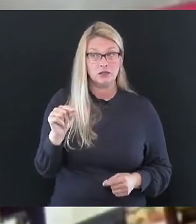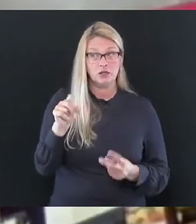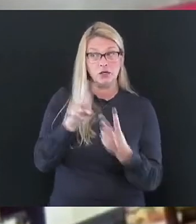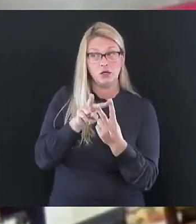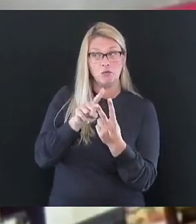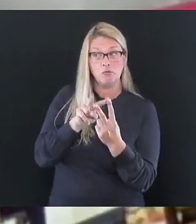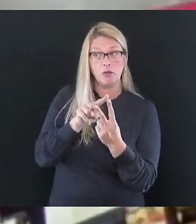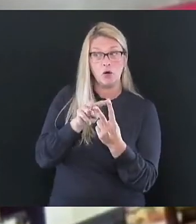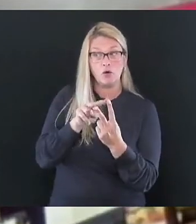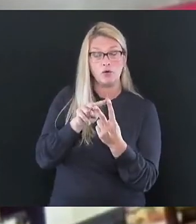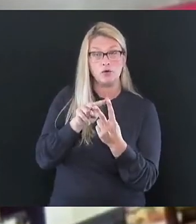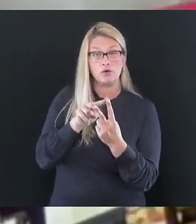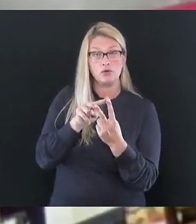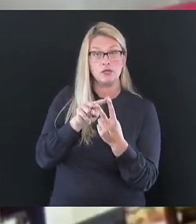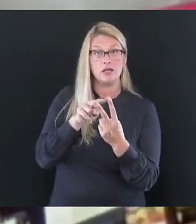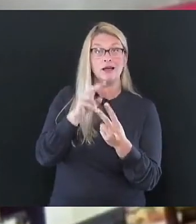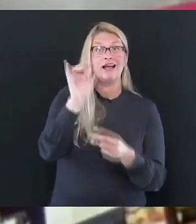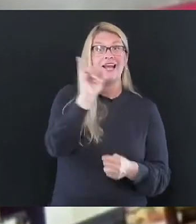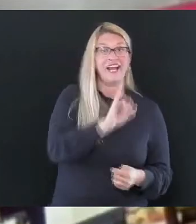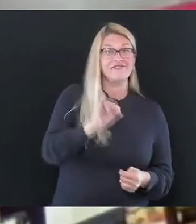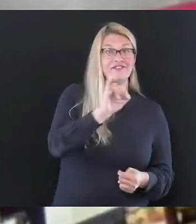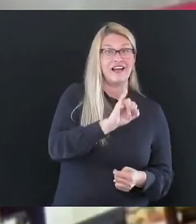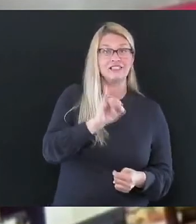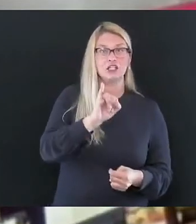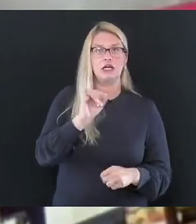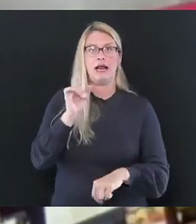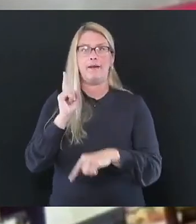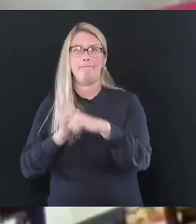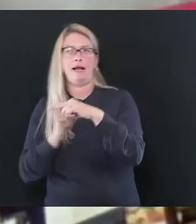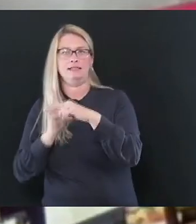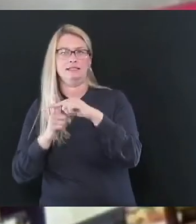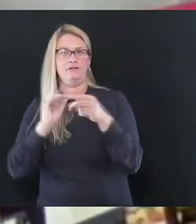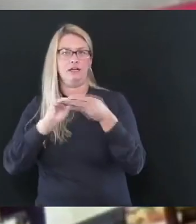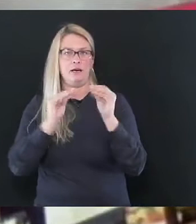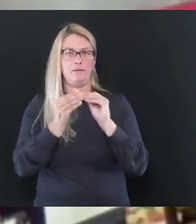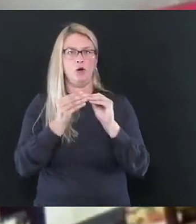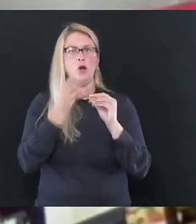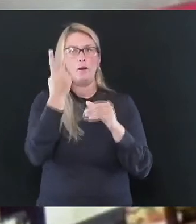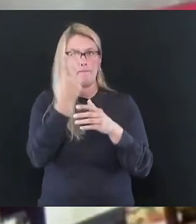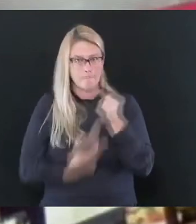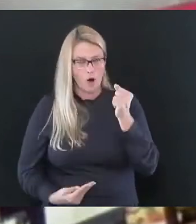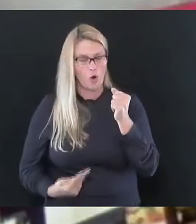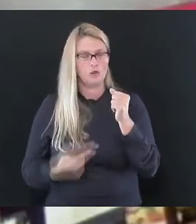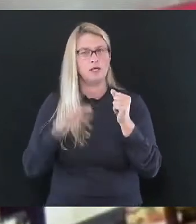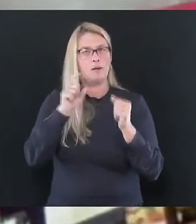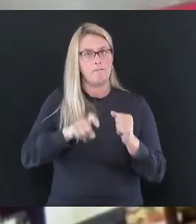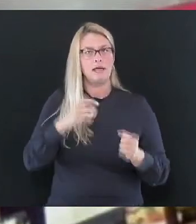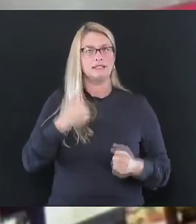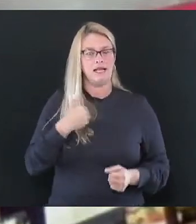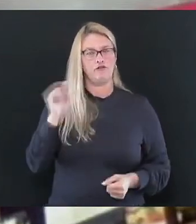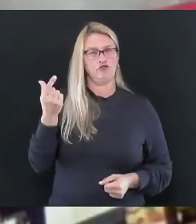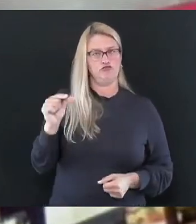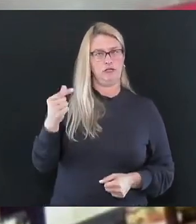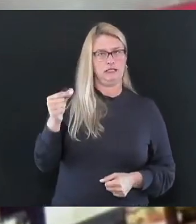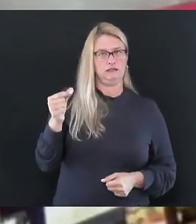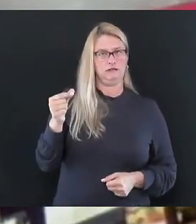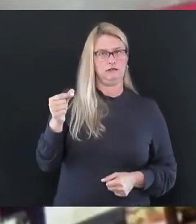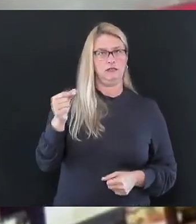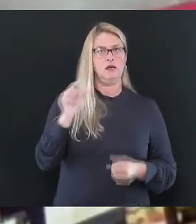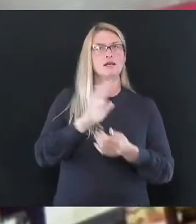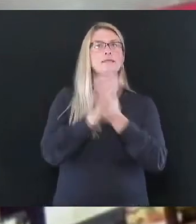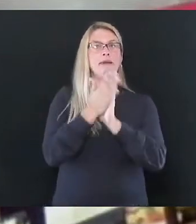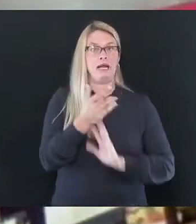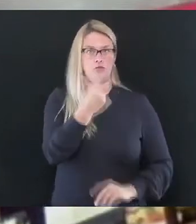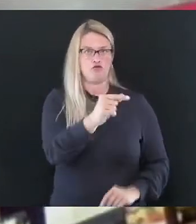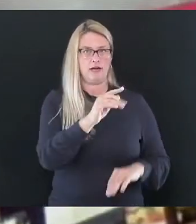of the infection rate and the positivity rate. The reader thinks this might make the teachers unions